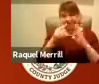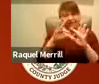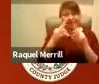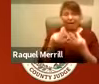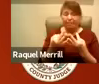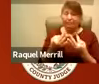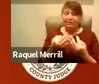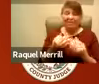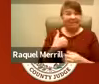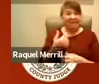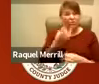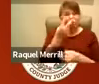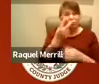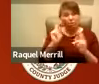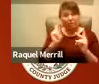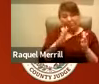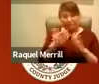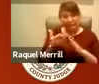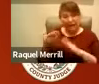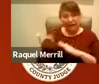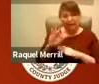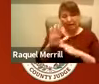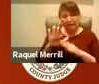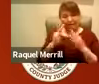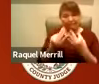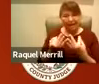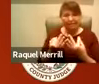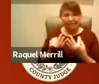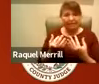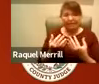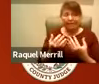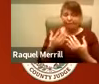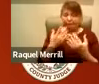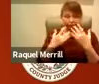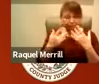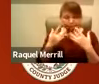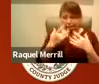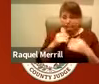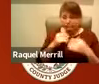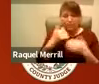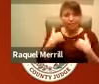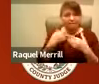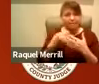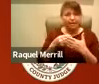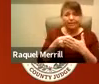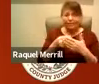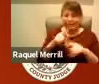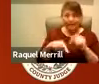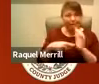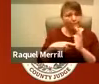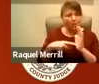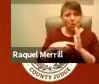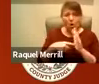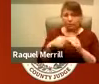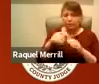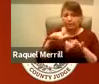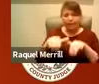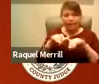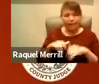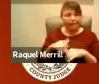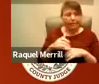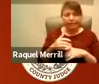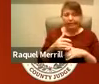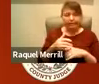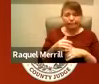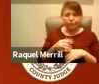had two decedents in the same family, and they couldn't afford to bury one of them,